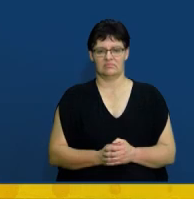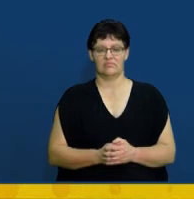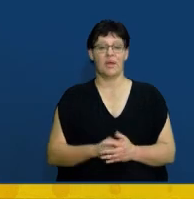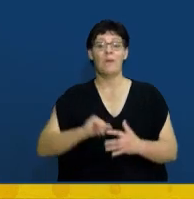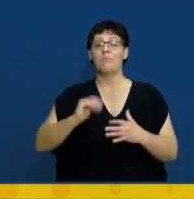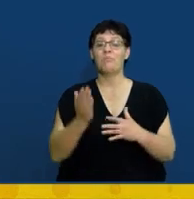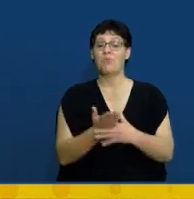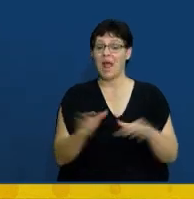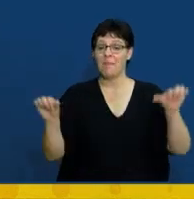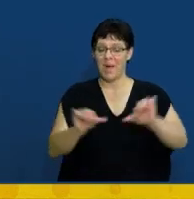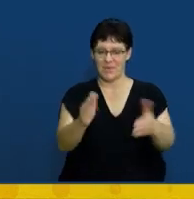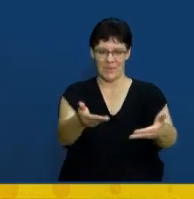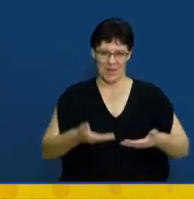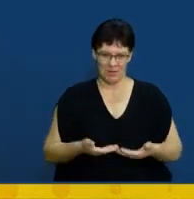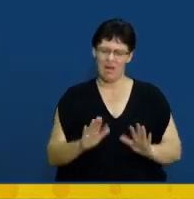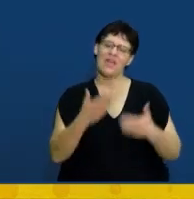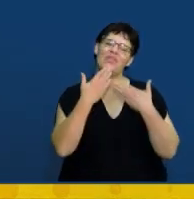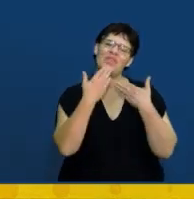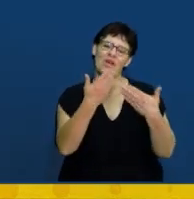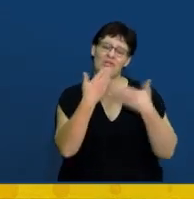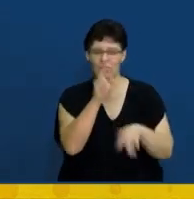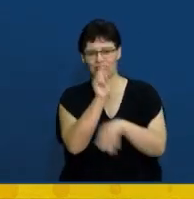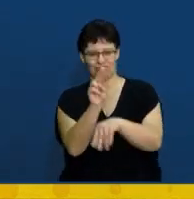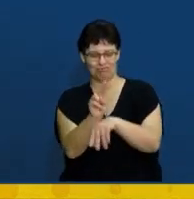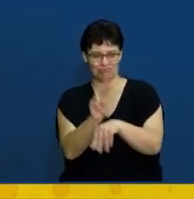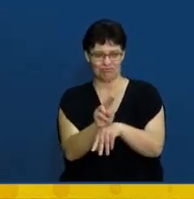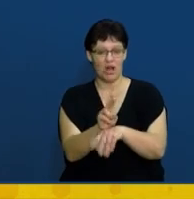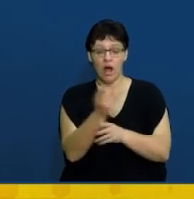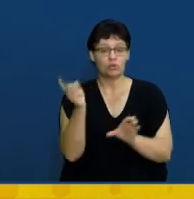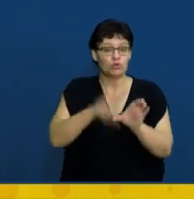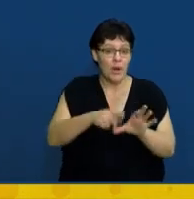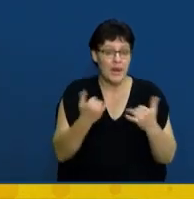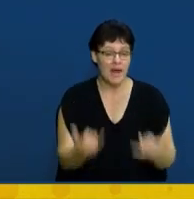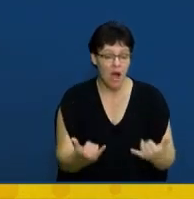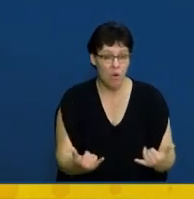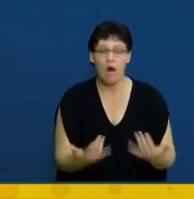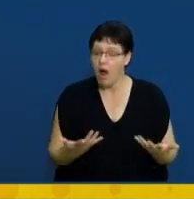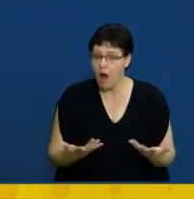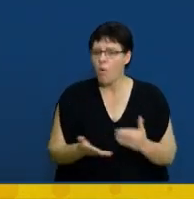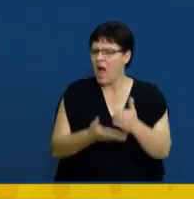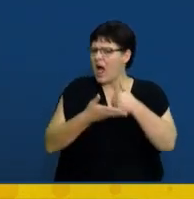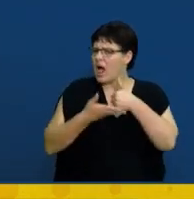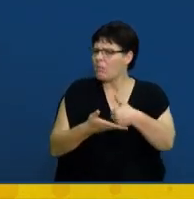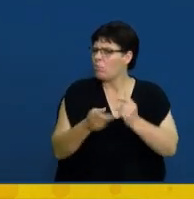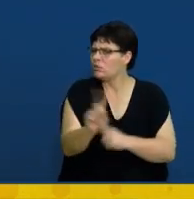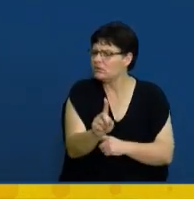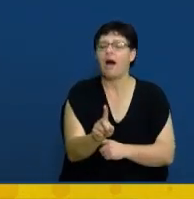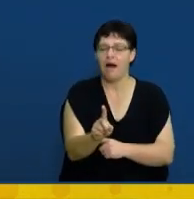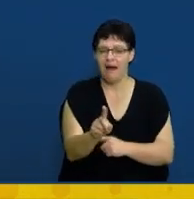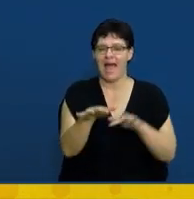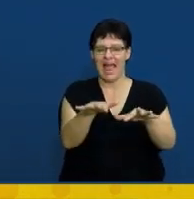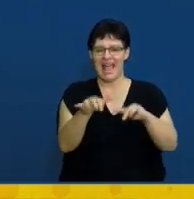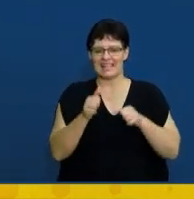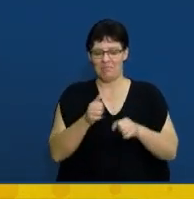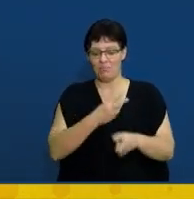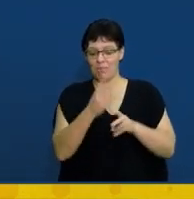Welcome back from the break, guys. Thank you so much for tuning in. If you've just joined us, we are assisting you with your exam guide and preps for